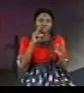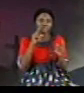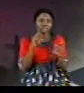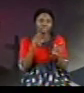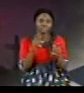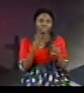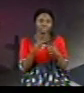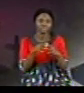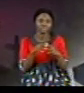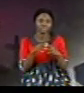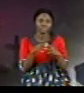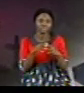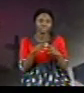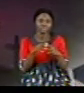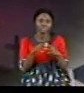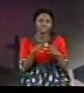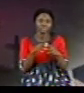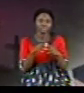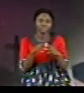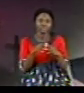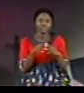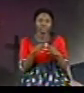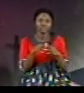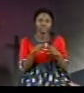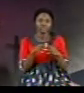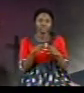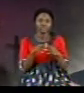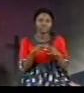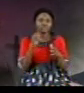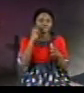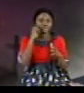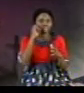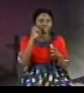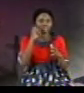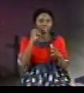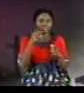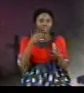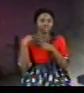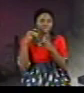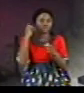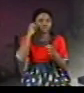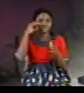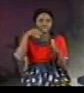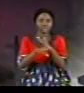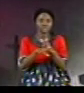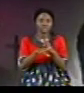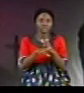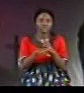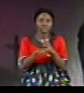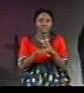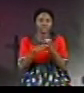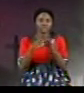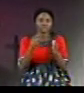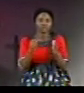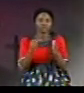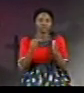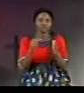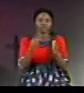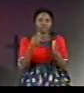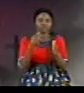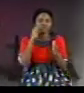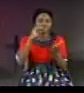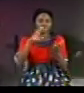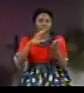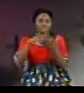of March, we went out for publicity, and she slumped and passed out. And then the son placed something,